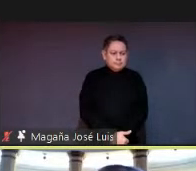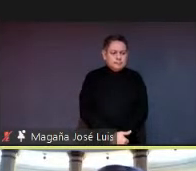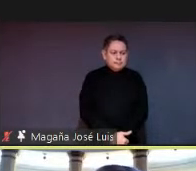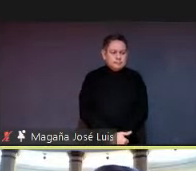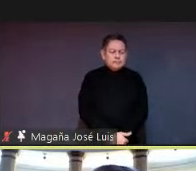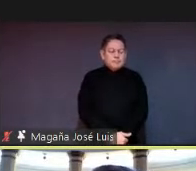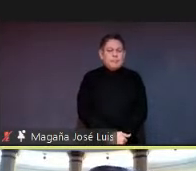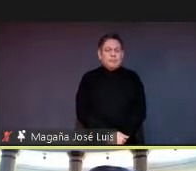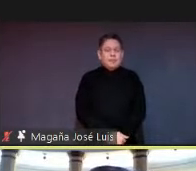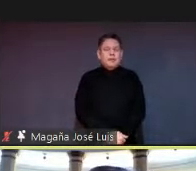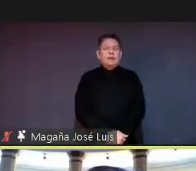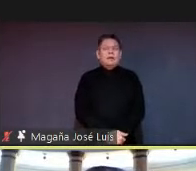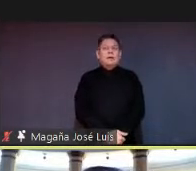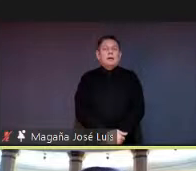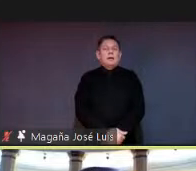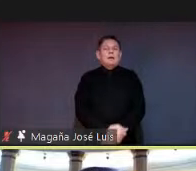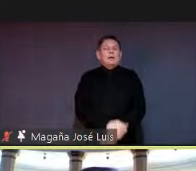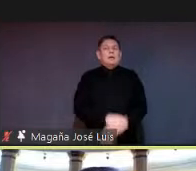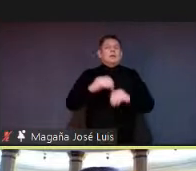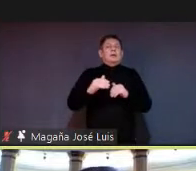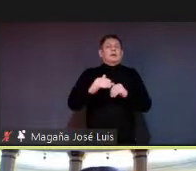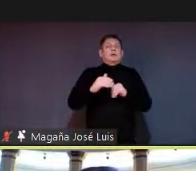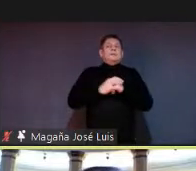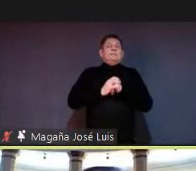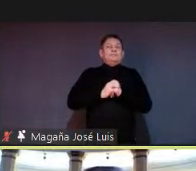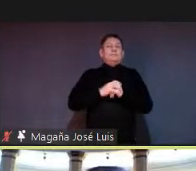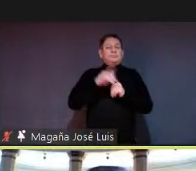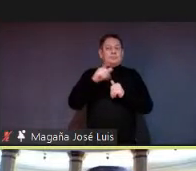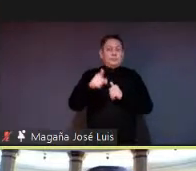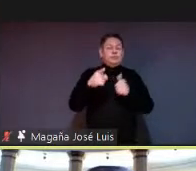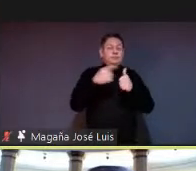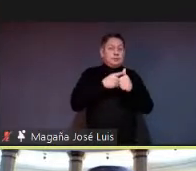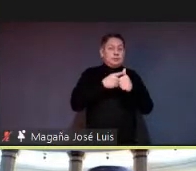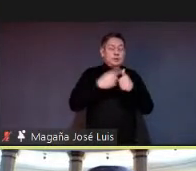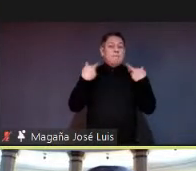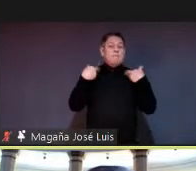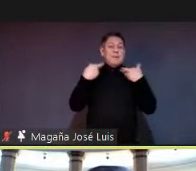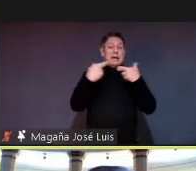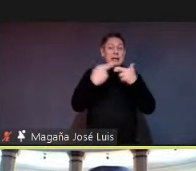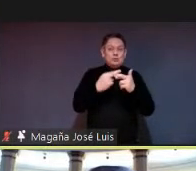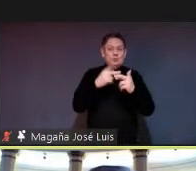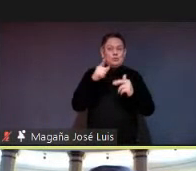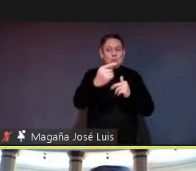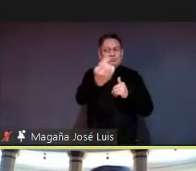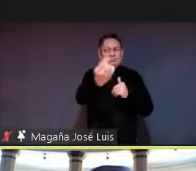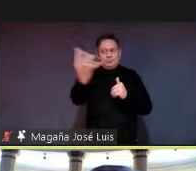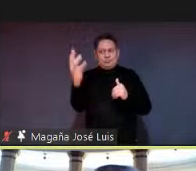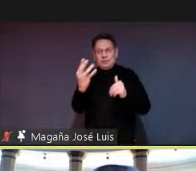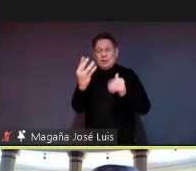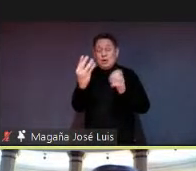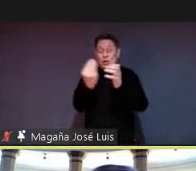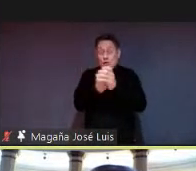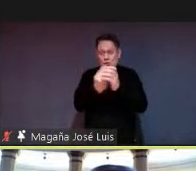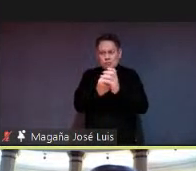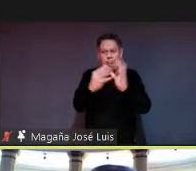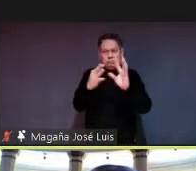having video technical classes. And we started, first of all, training the teachers in order